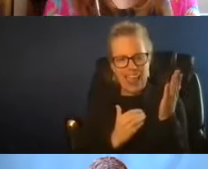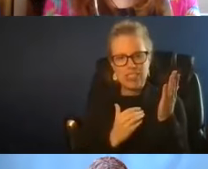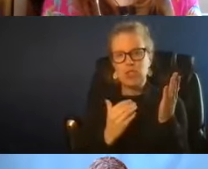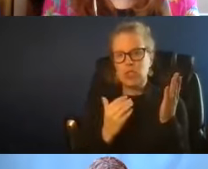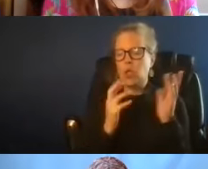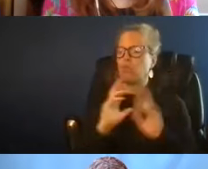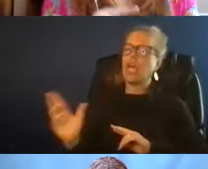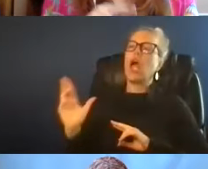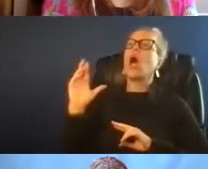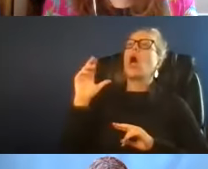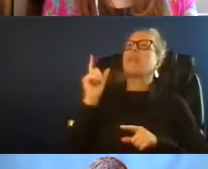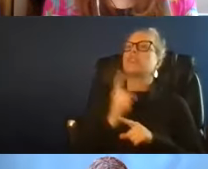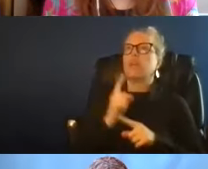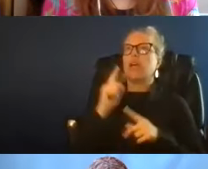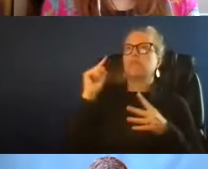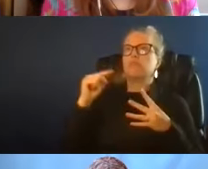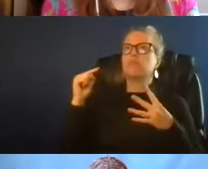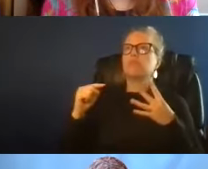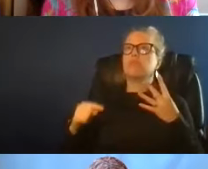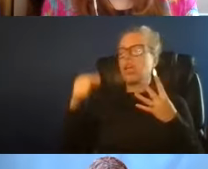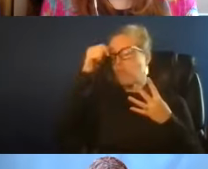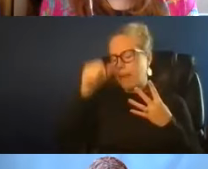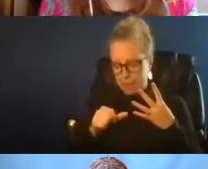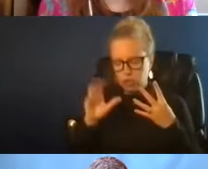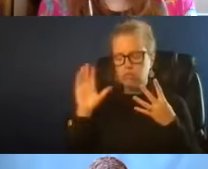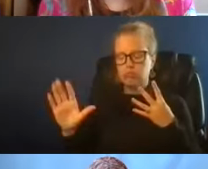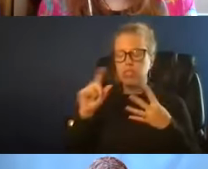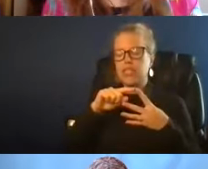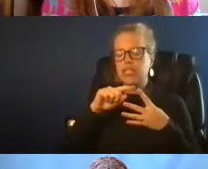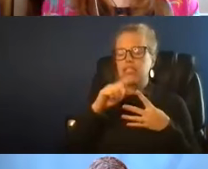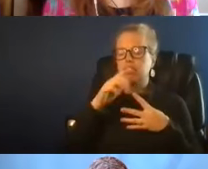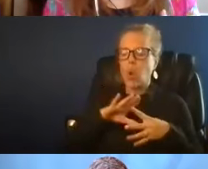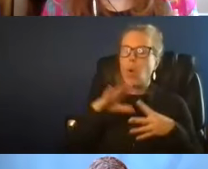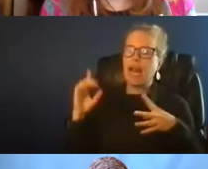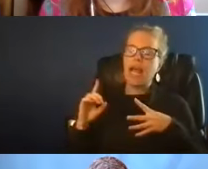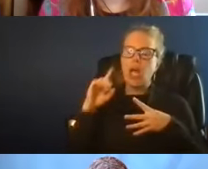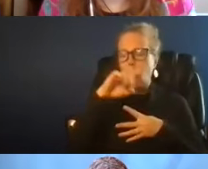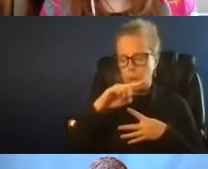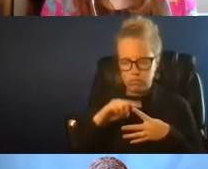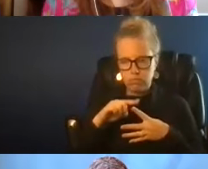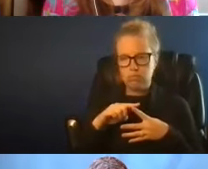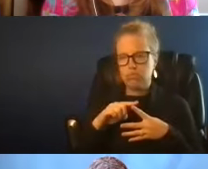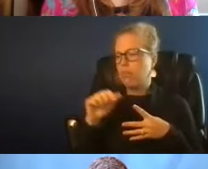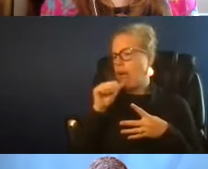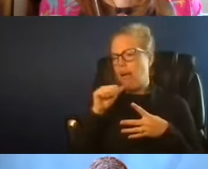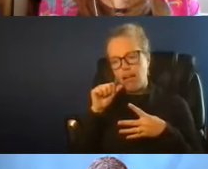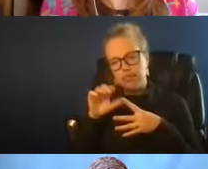say, yeah, this, I remember this now. This place is open. I can go here, or I can go to my aunt's